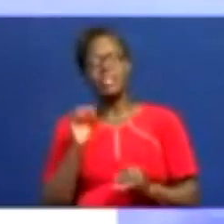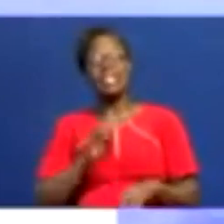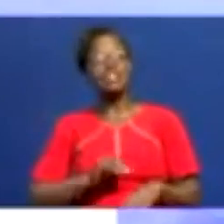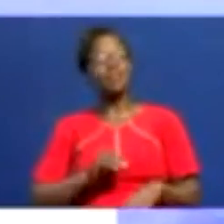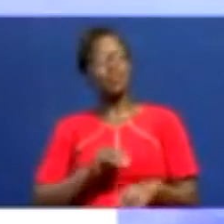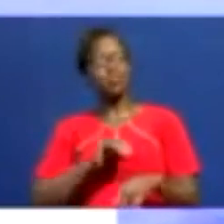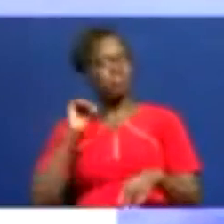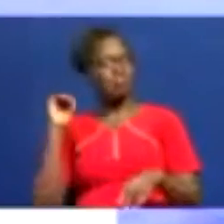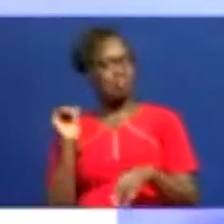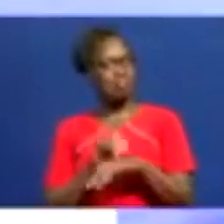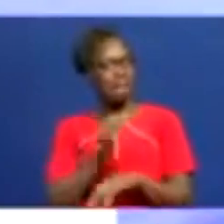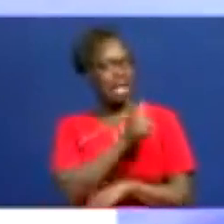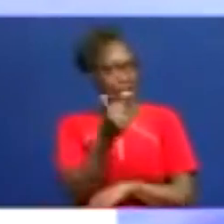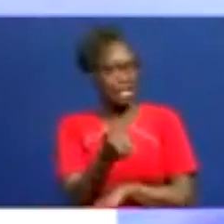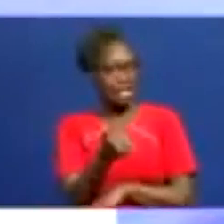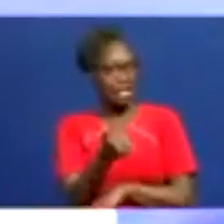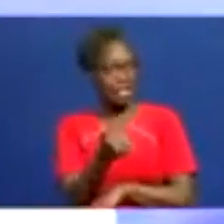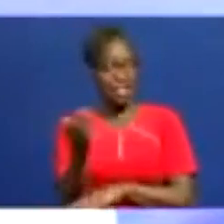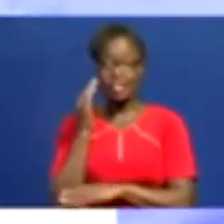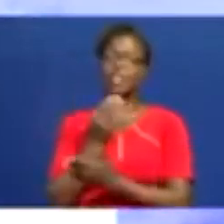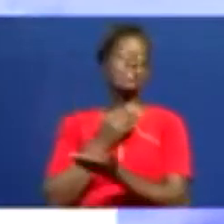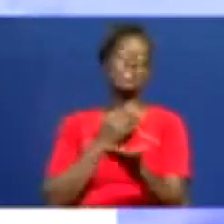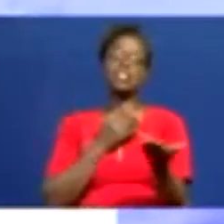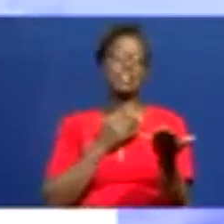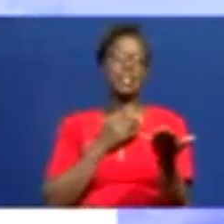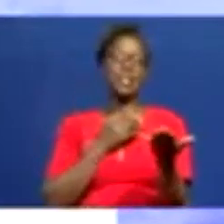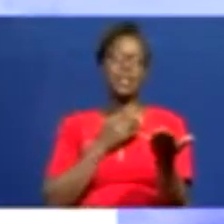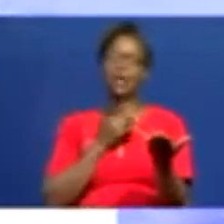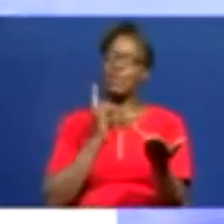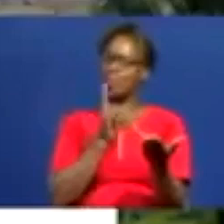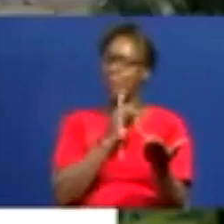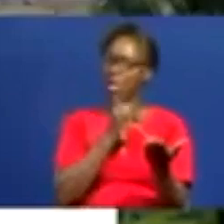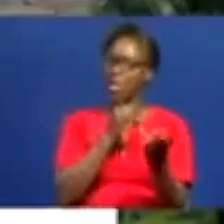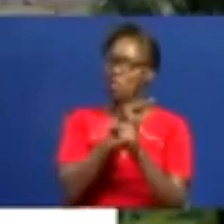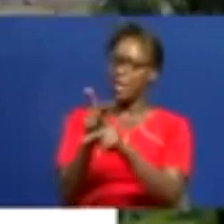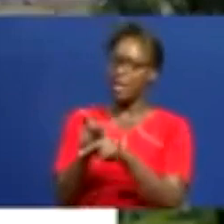mwingine, watu wa usalama wako hapa waangalie hiyo maneno.